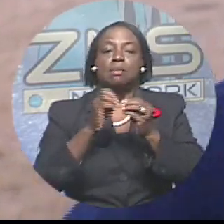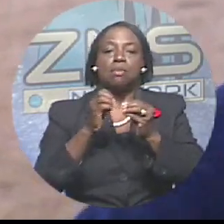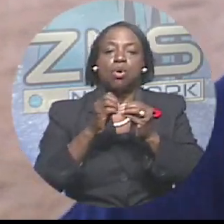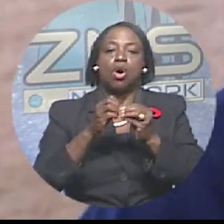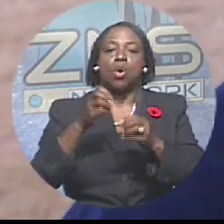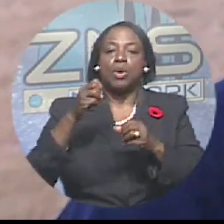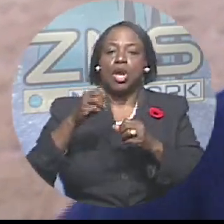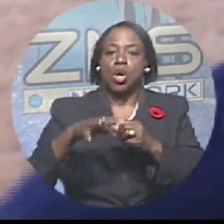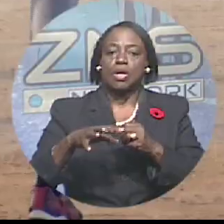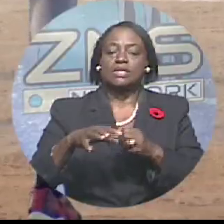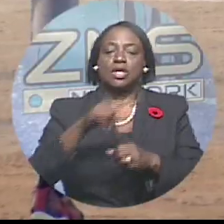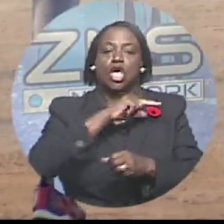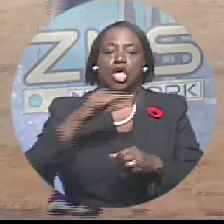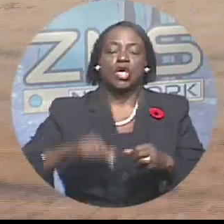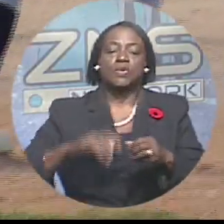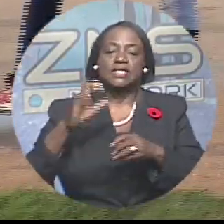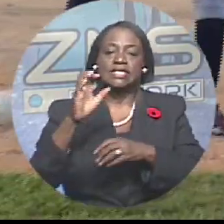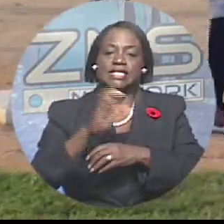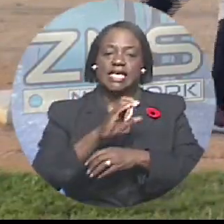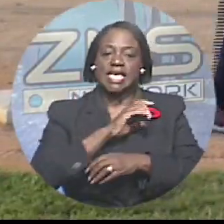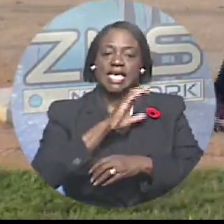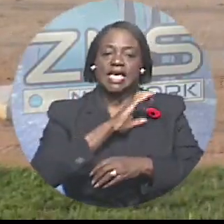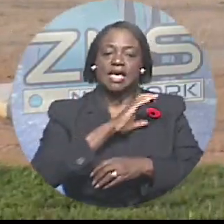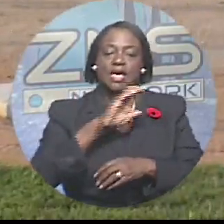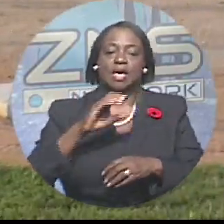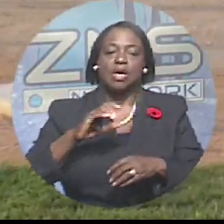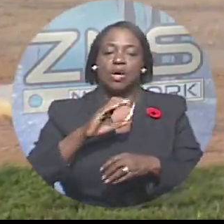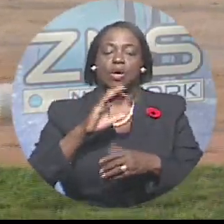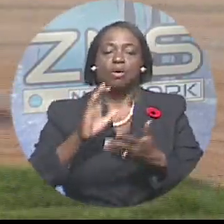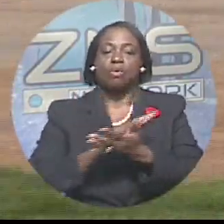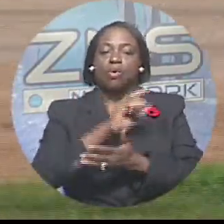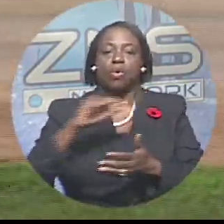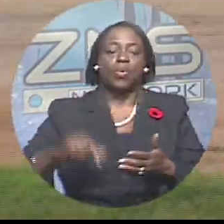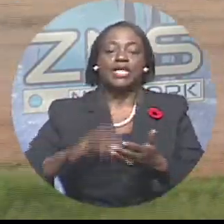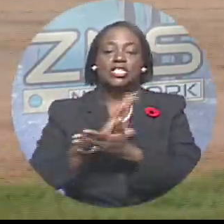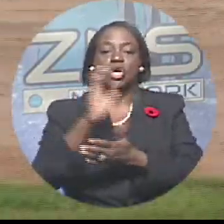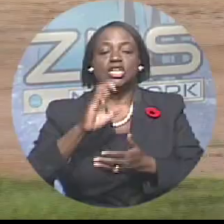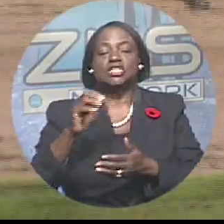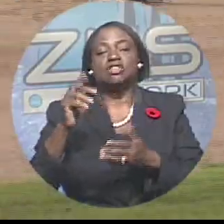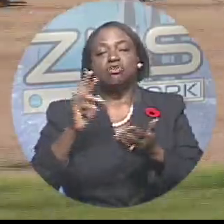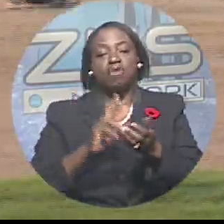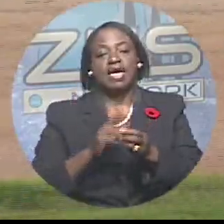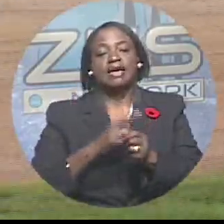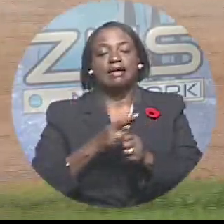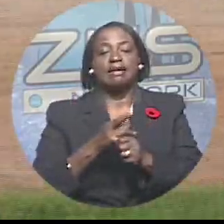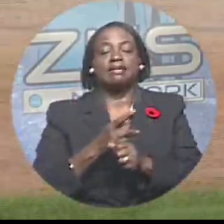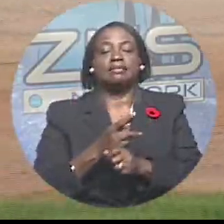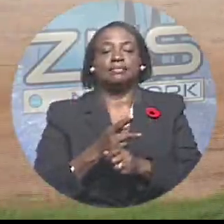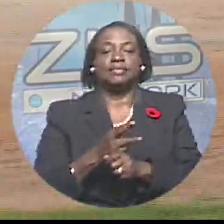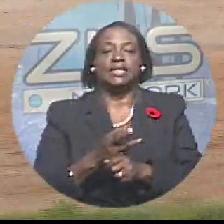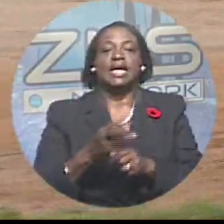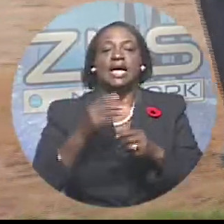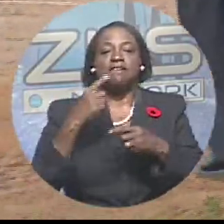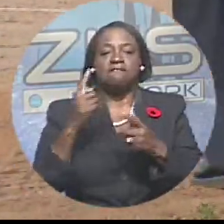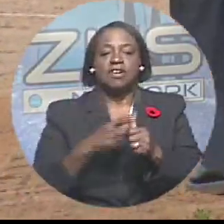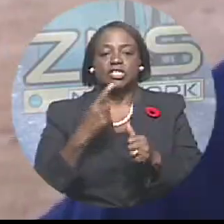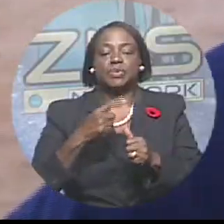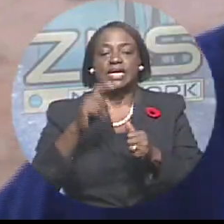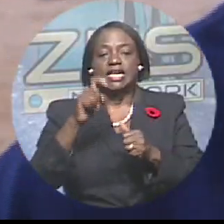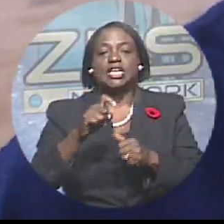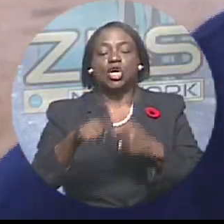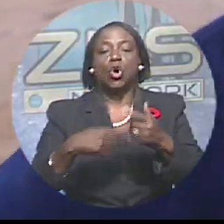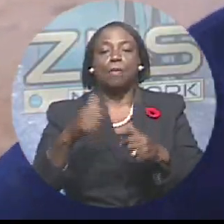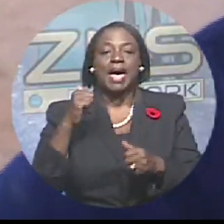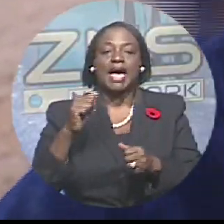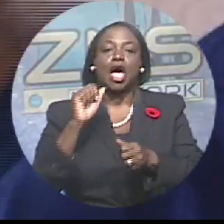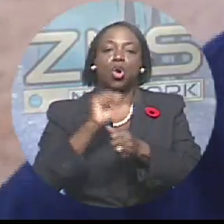with a purpose to win this game today. We think we're the better team and it showed today. What do you do now as you head into the championship? First of all, we need to go back to the drawing board,